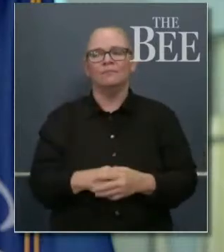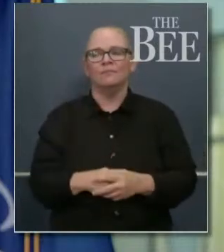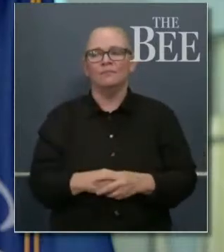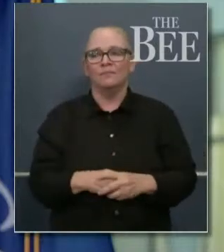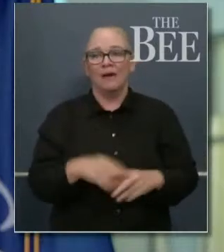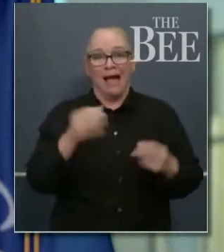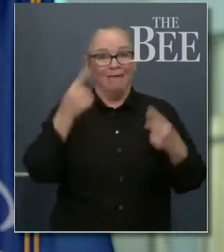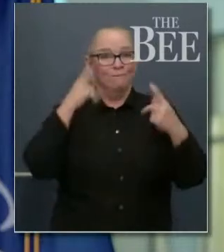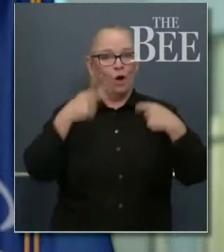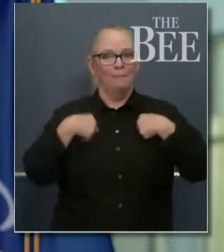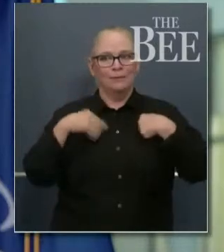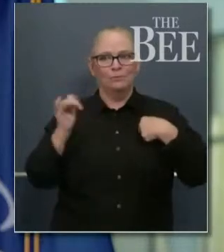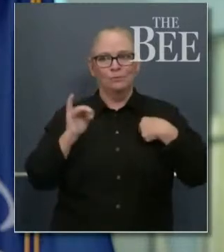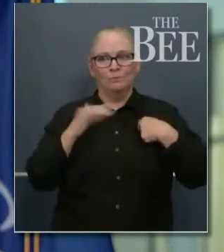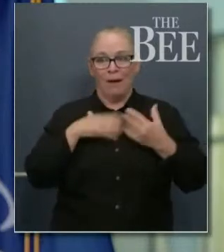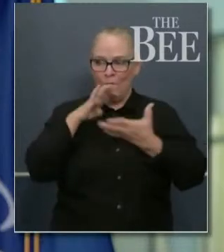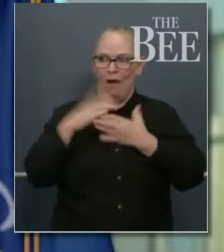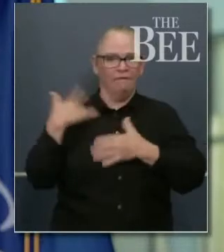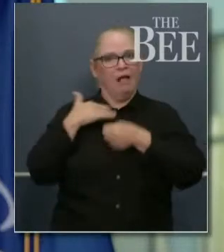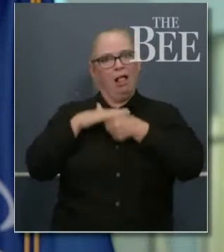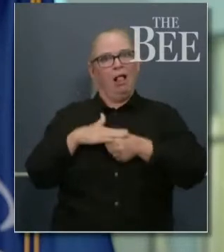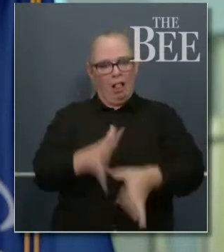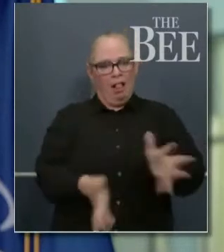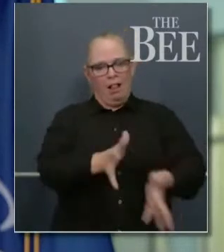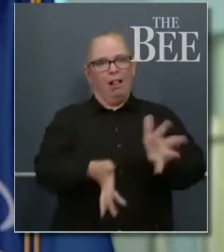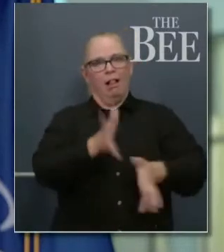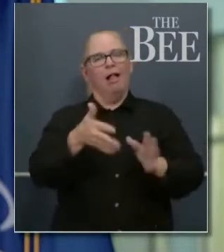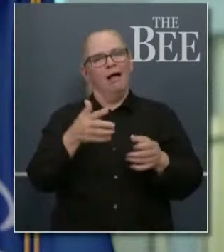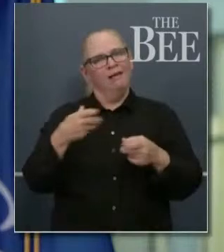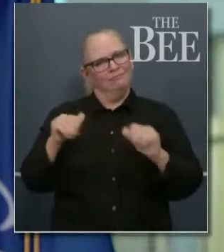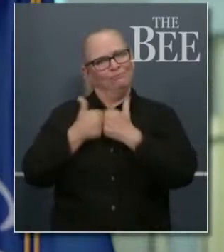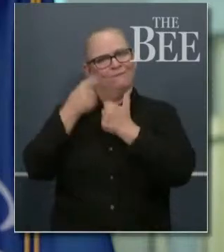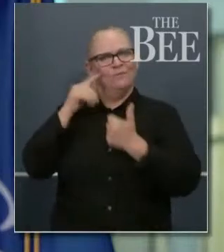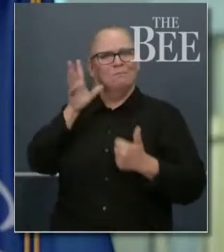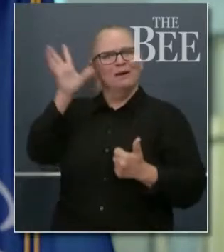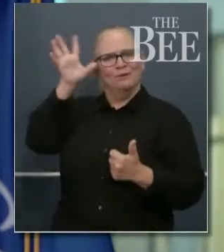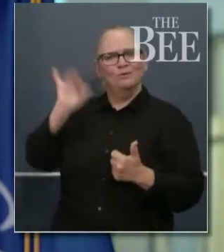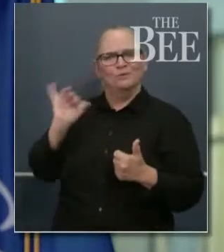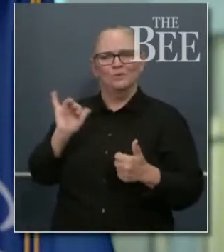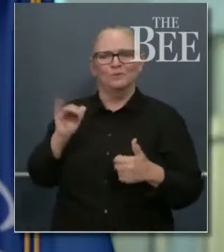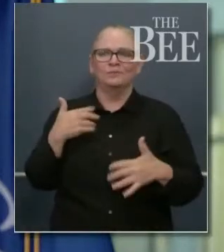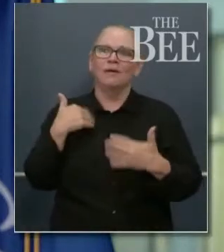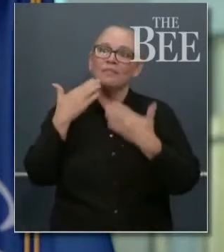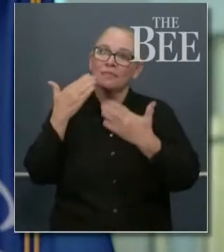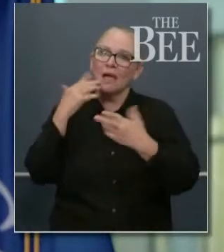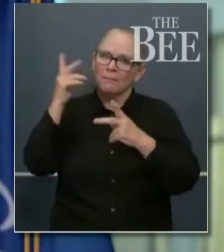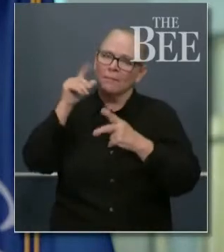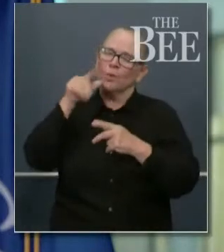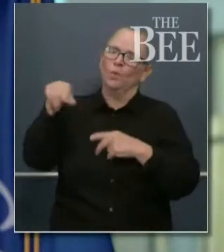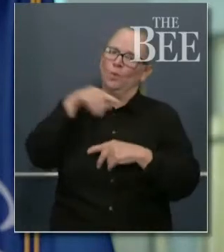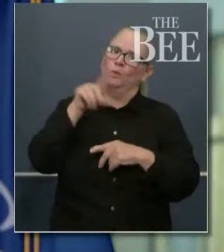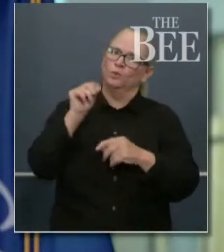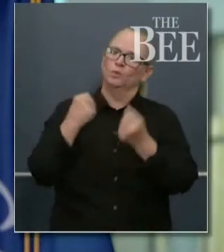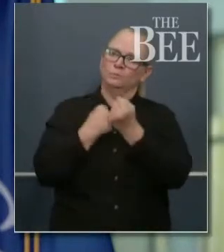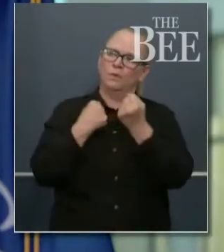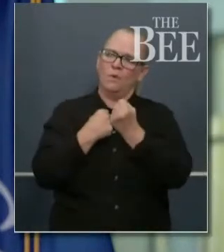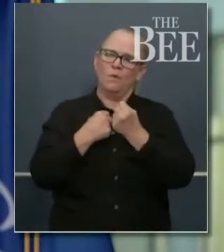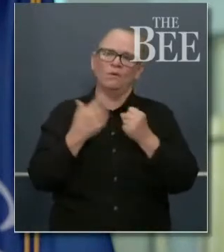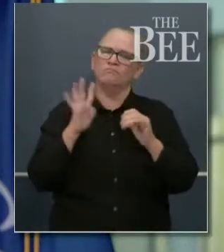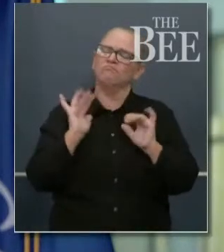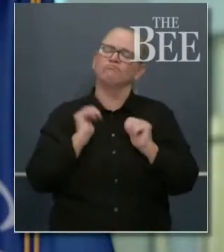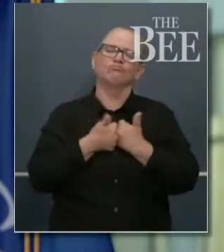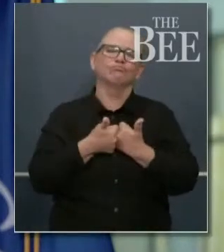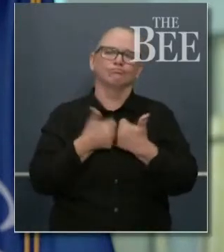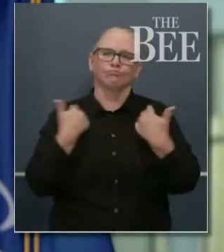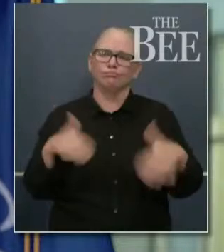for my wife, and those that are supporting us. And so it's a very challenging time, and my